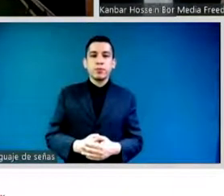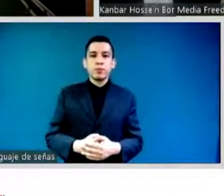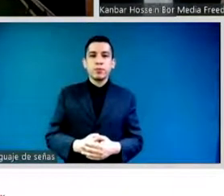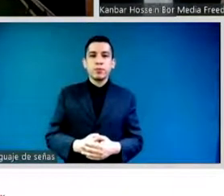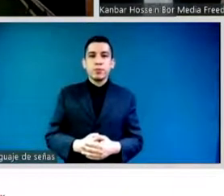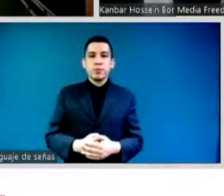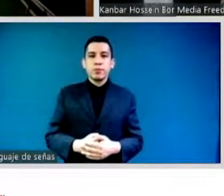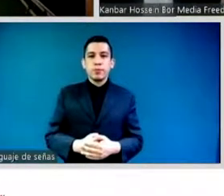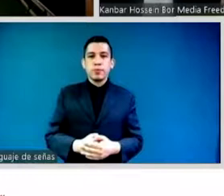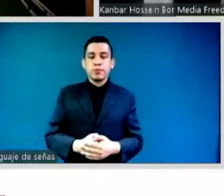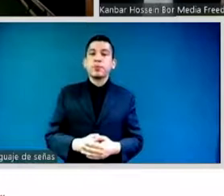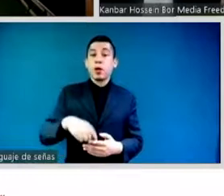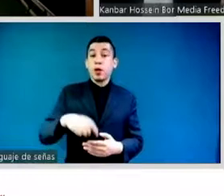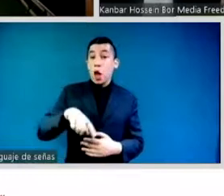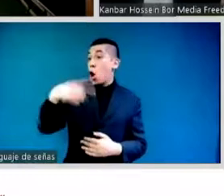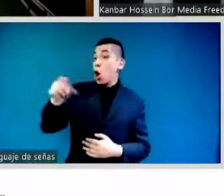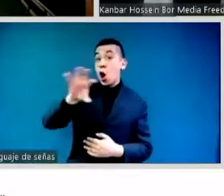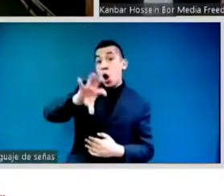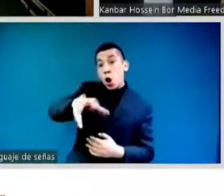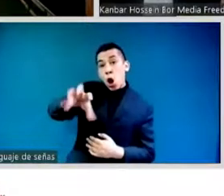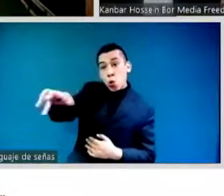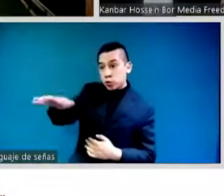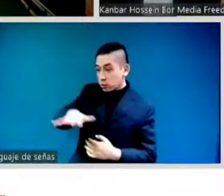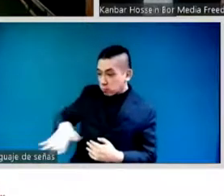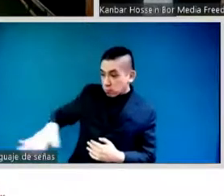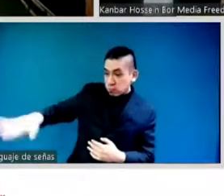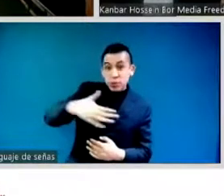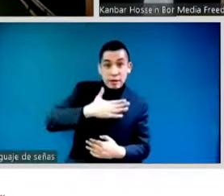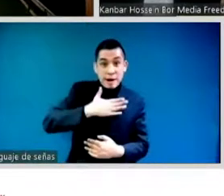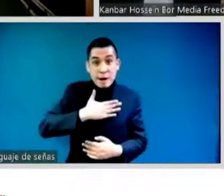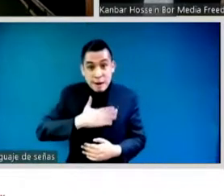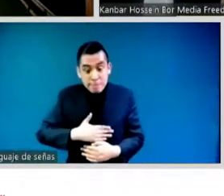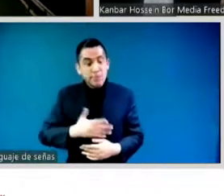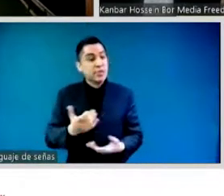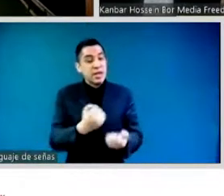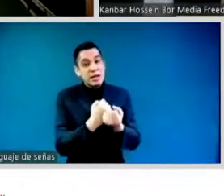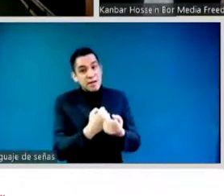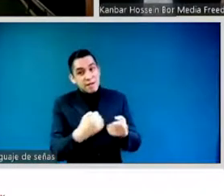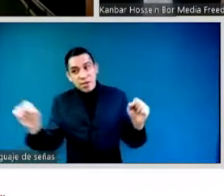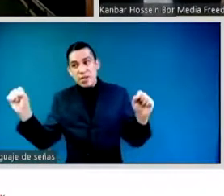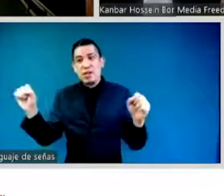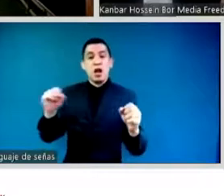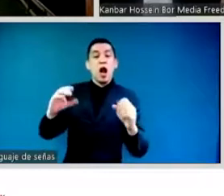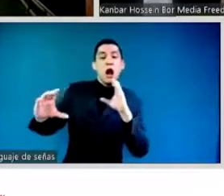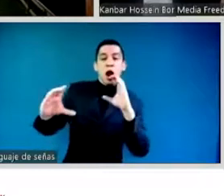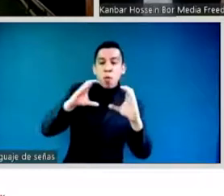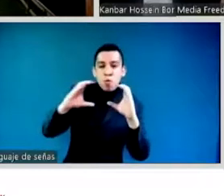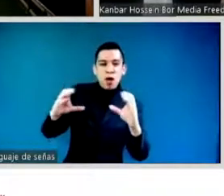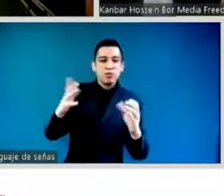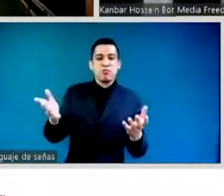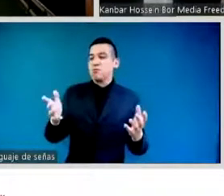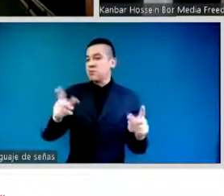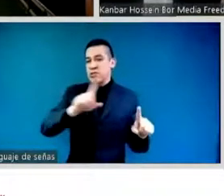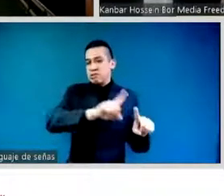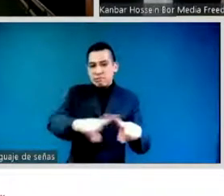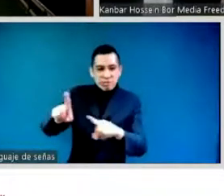support journalists on the front line. This has included, for example, donations to the UNESCO Media Defence Fund, which